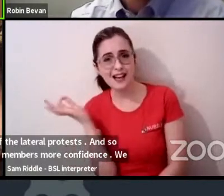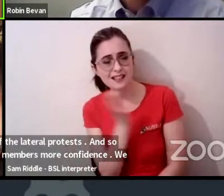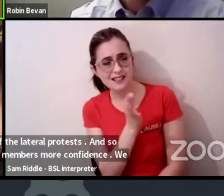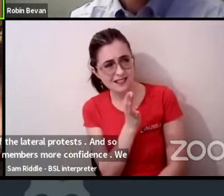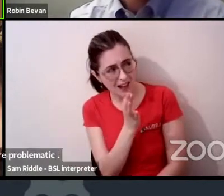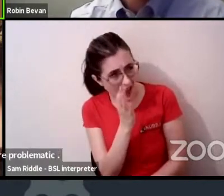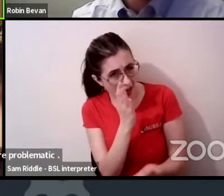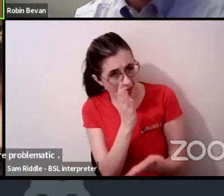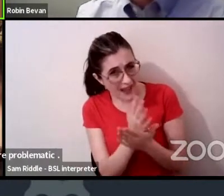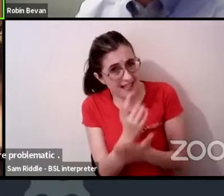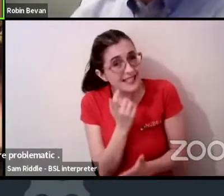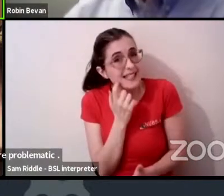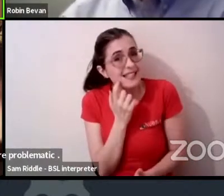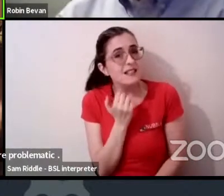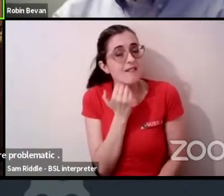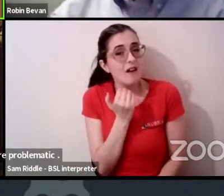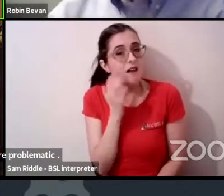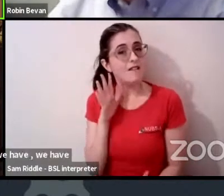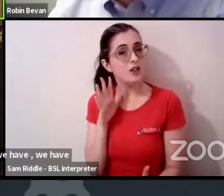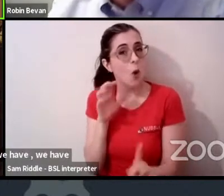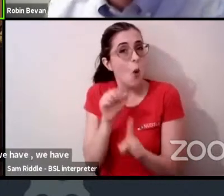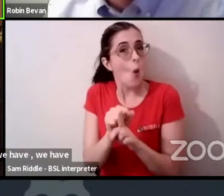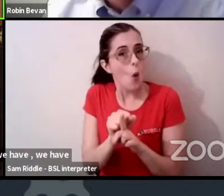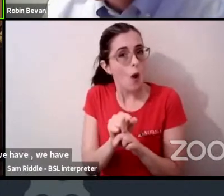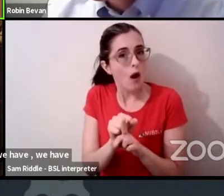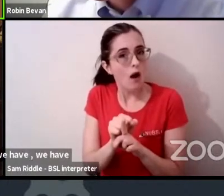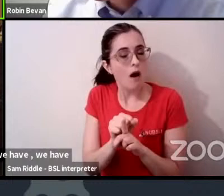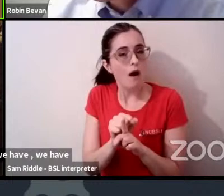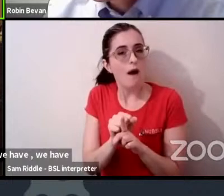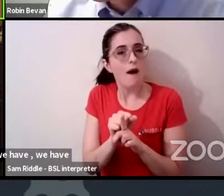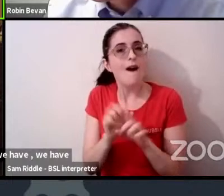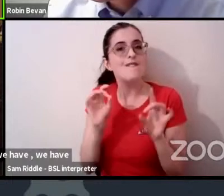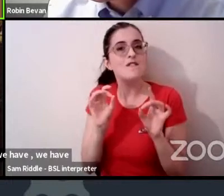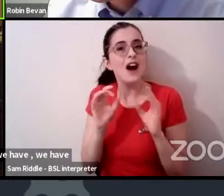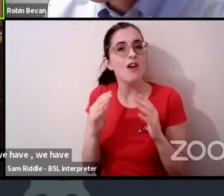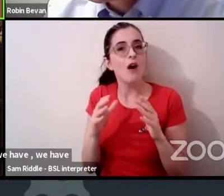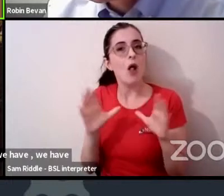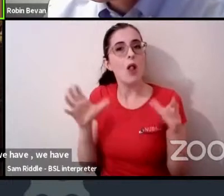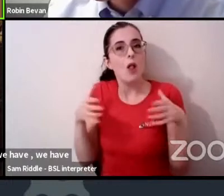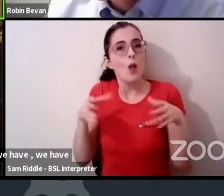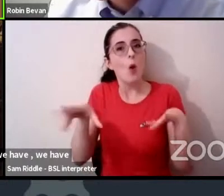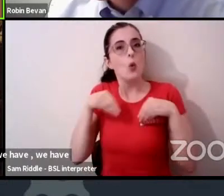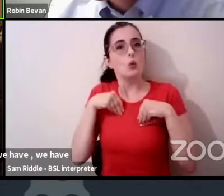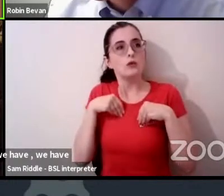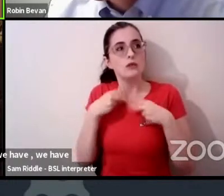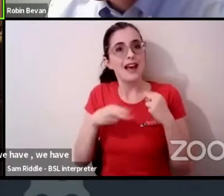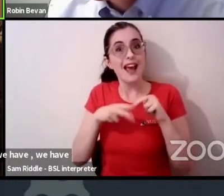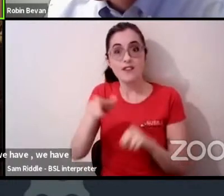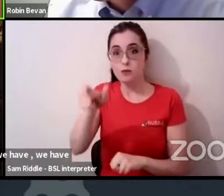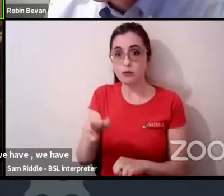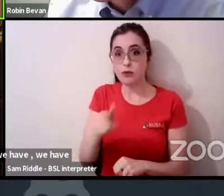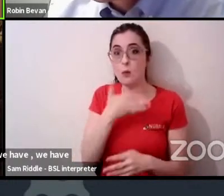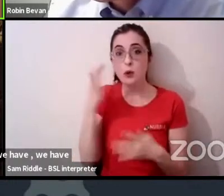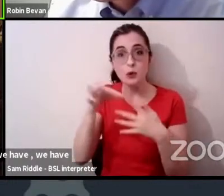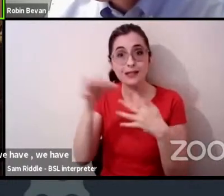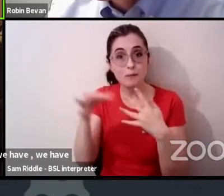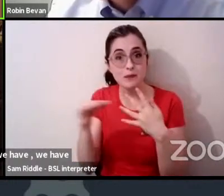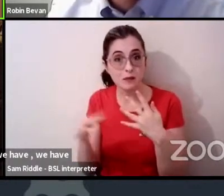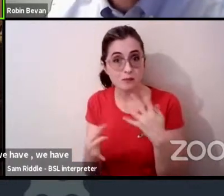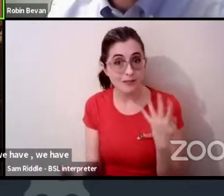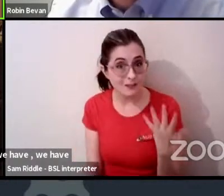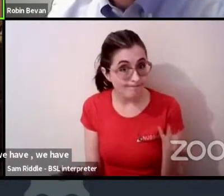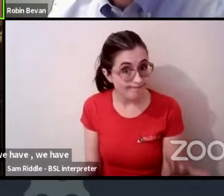are sensitive enough to pick up viral loads, particularly in children and young people who will be asymptomatic. And of course, there is the